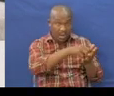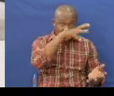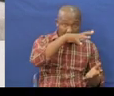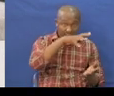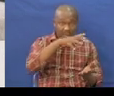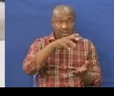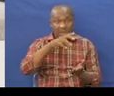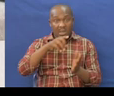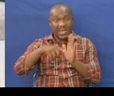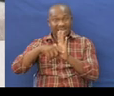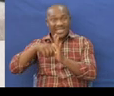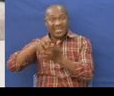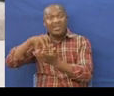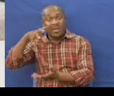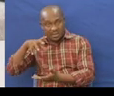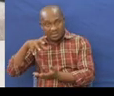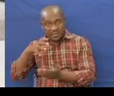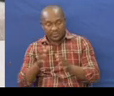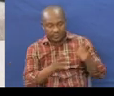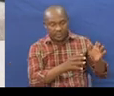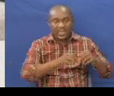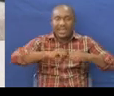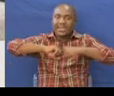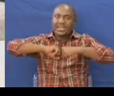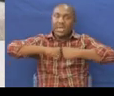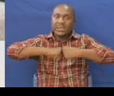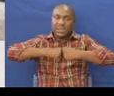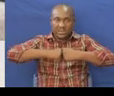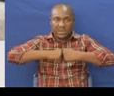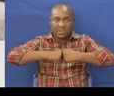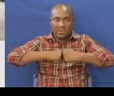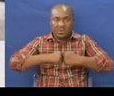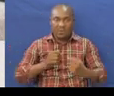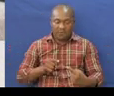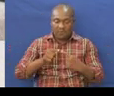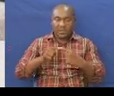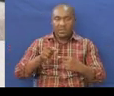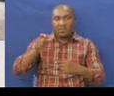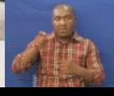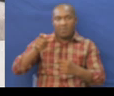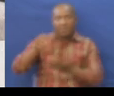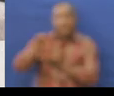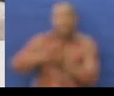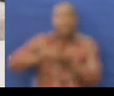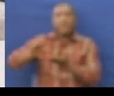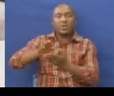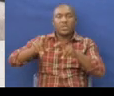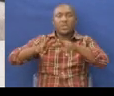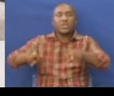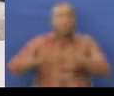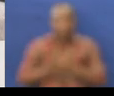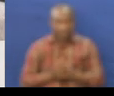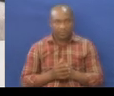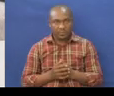let's have a look on the challenges facing field research. Challenges. What are the